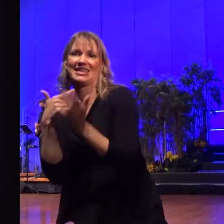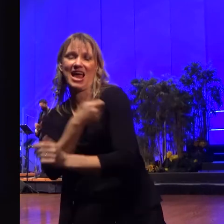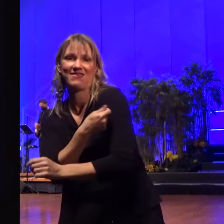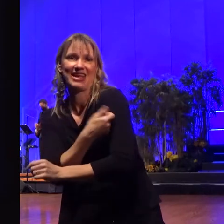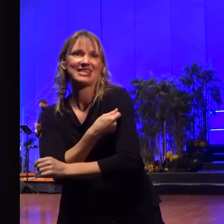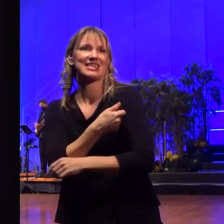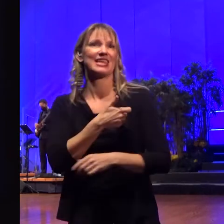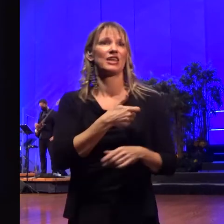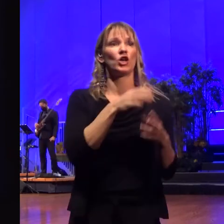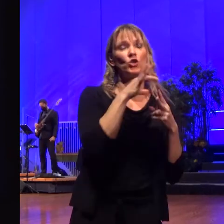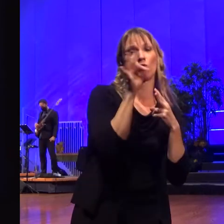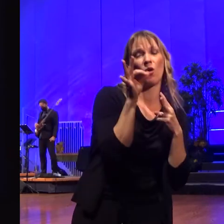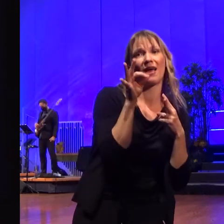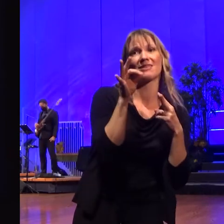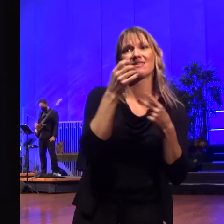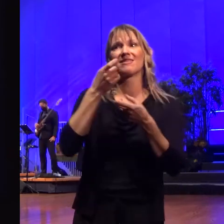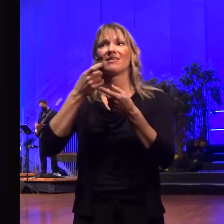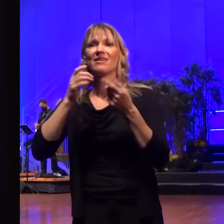choice versus